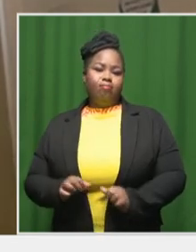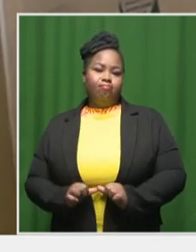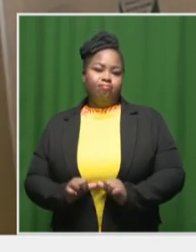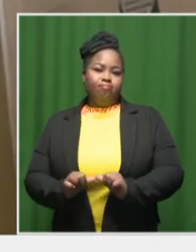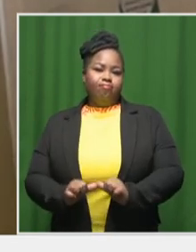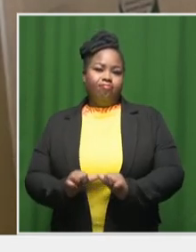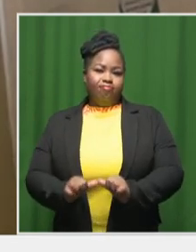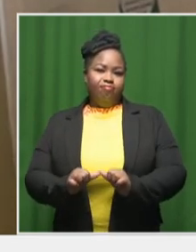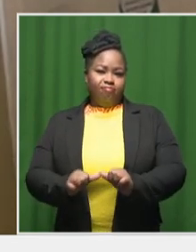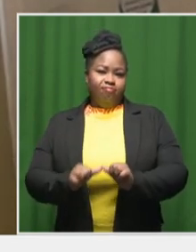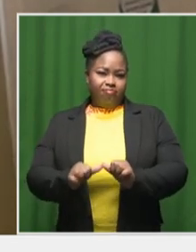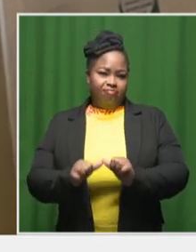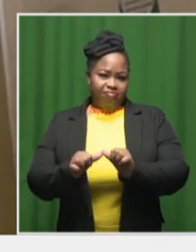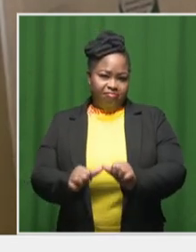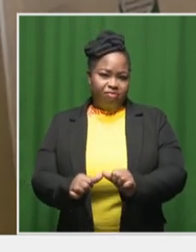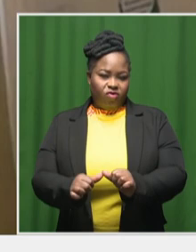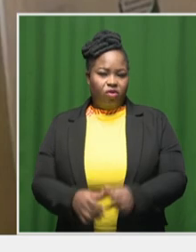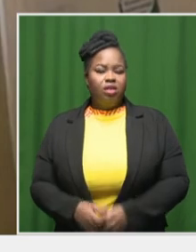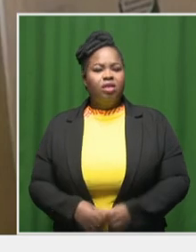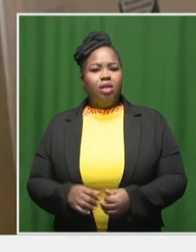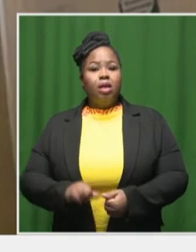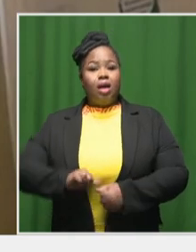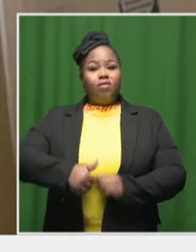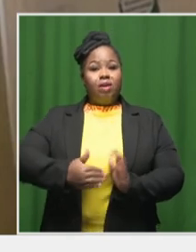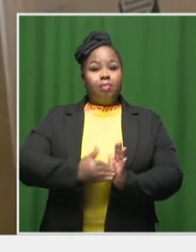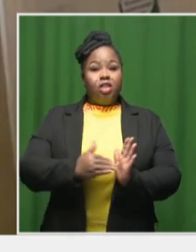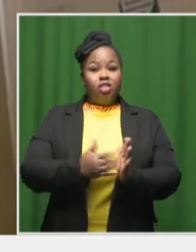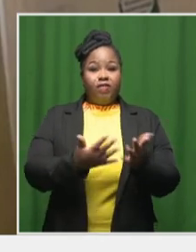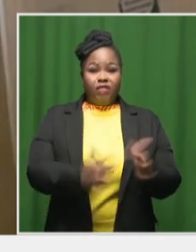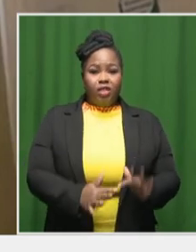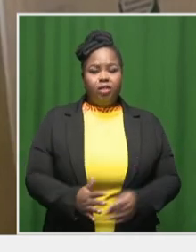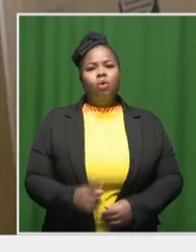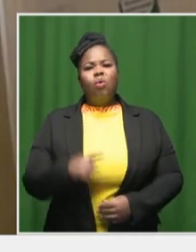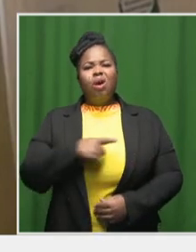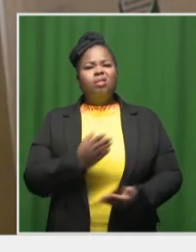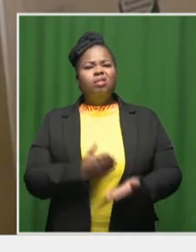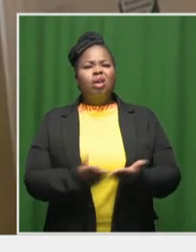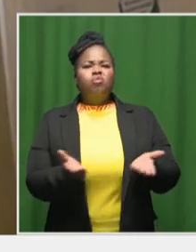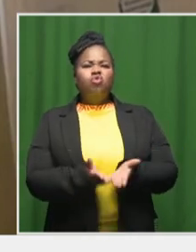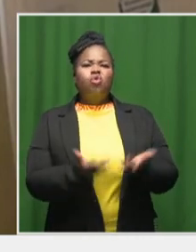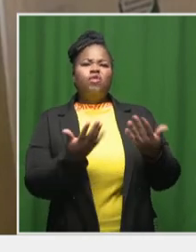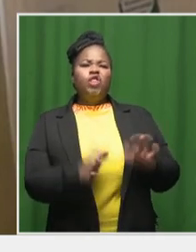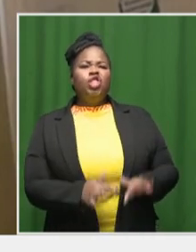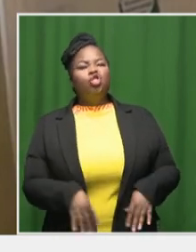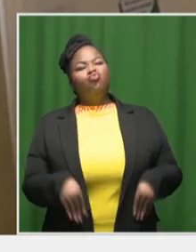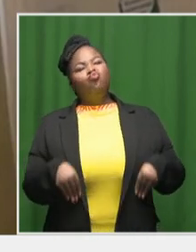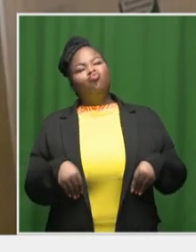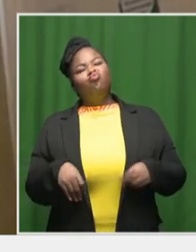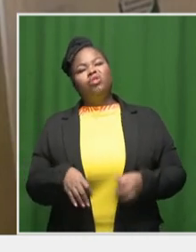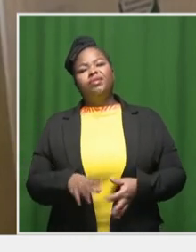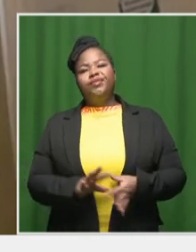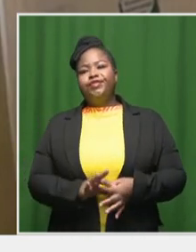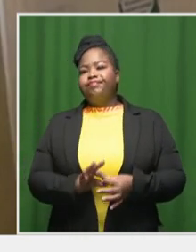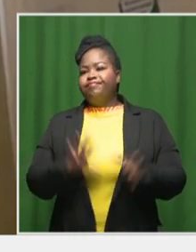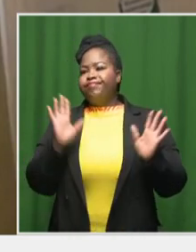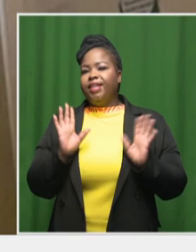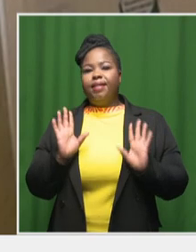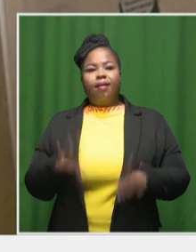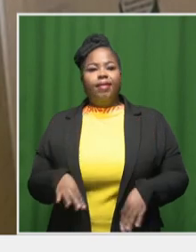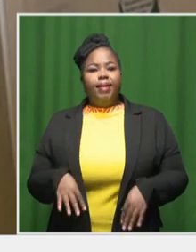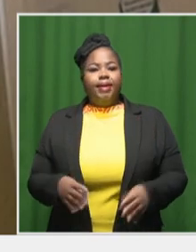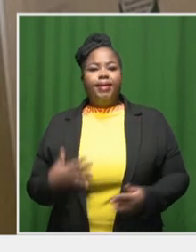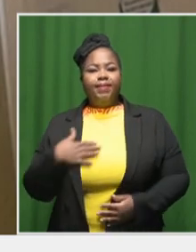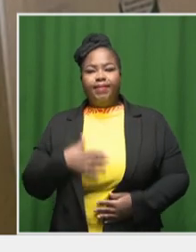netball after matric, because there's a lot of players who stop with netball at school level because they think they had enough, or